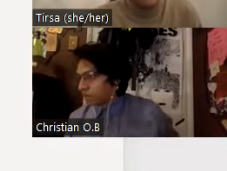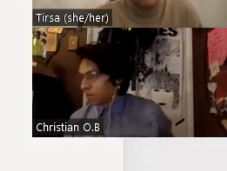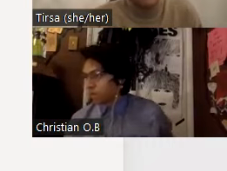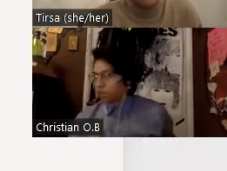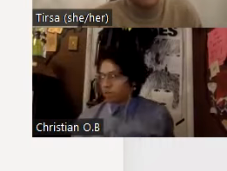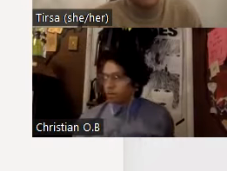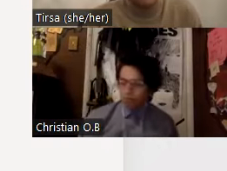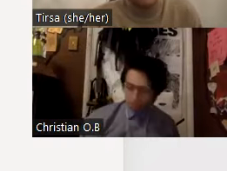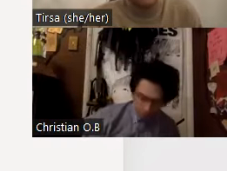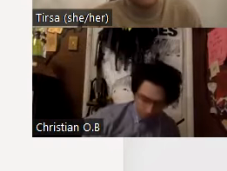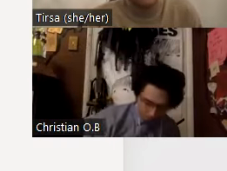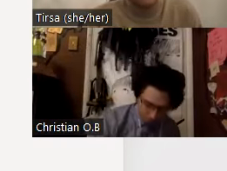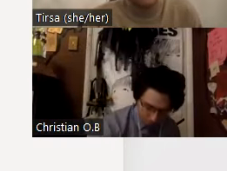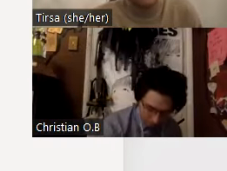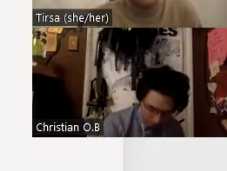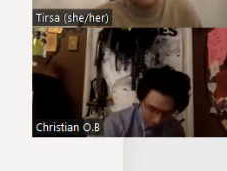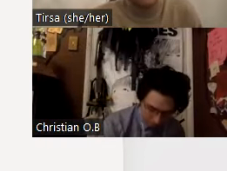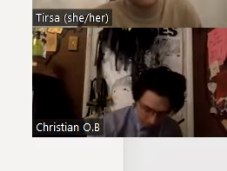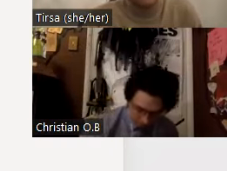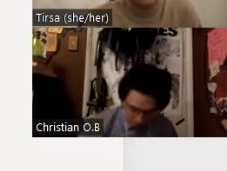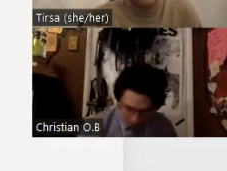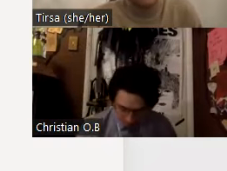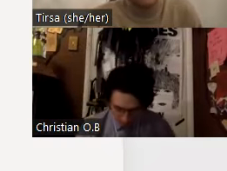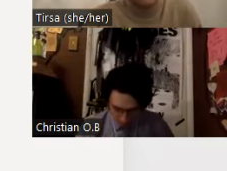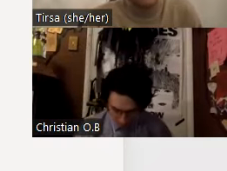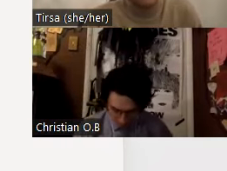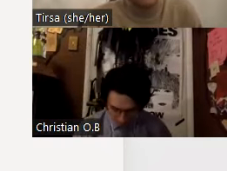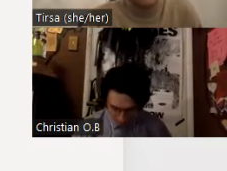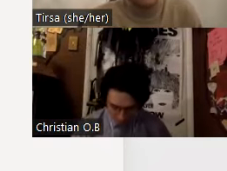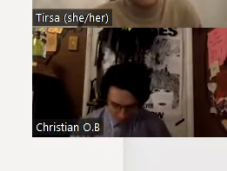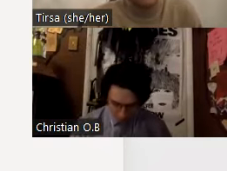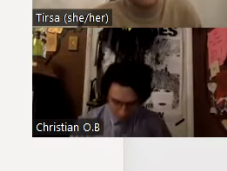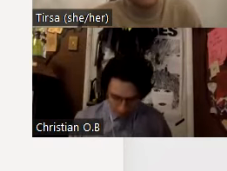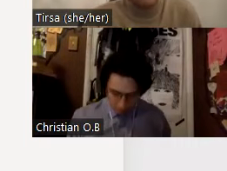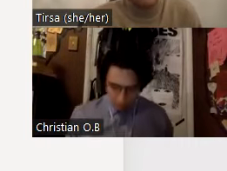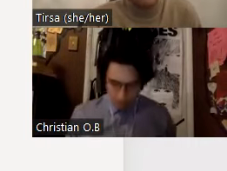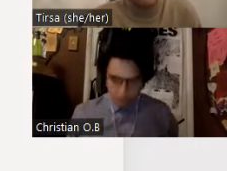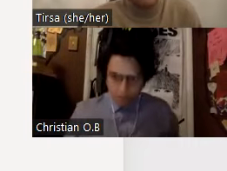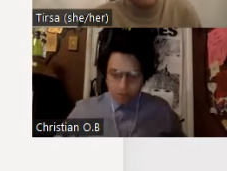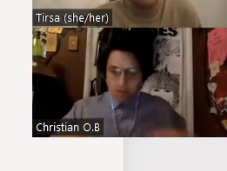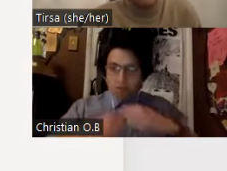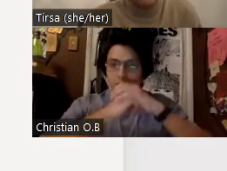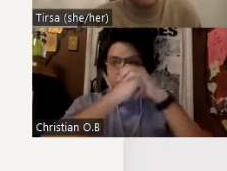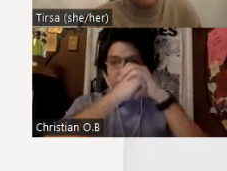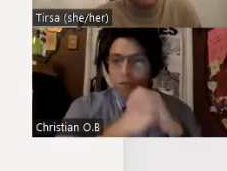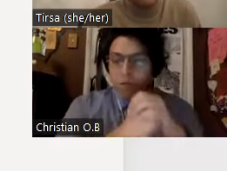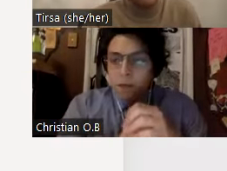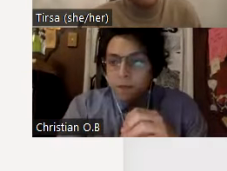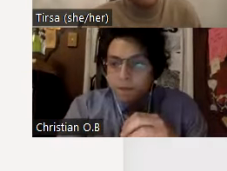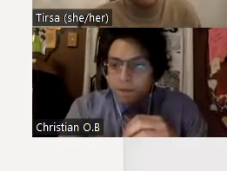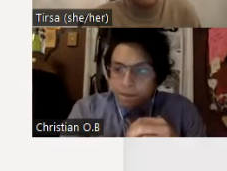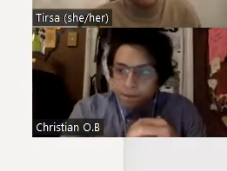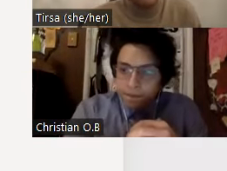won't be using this time to add new items not previously mentioned or to discuss any items, but we will use this list